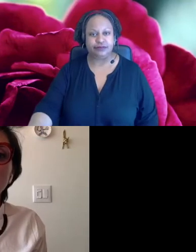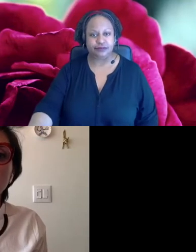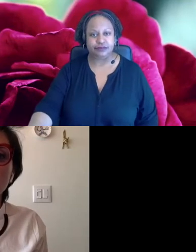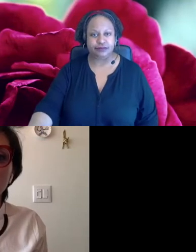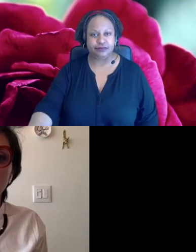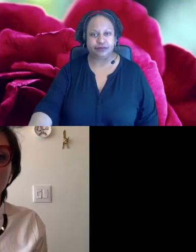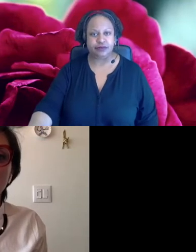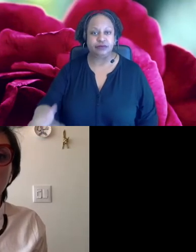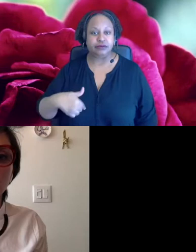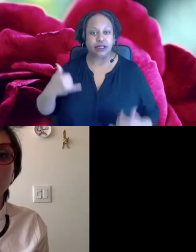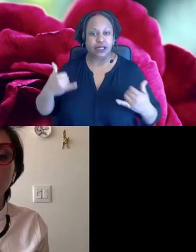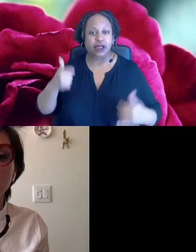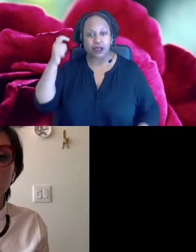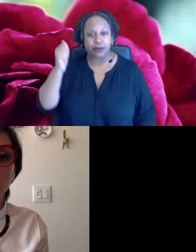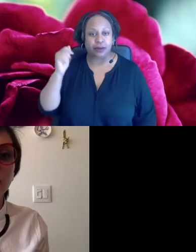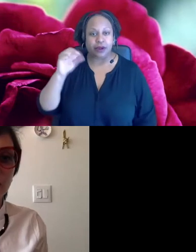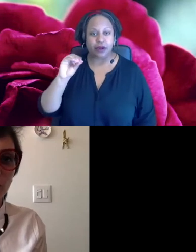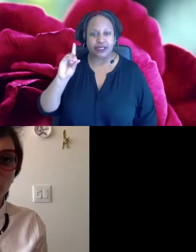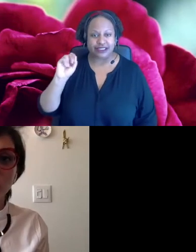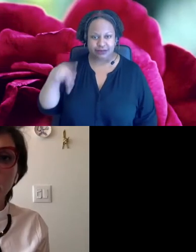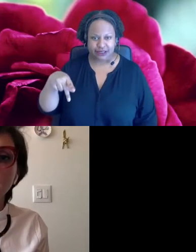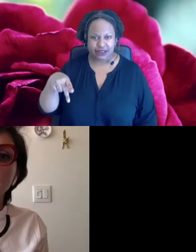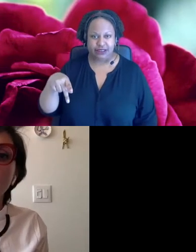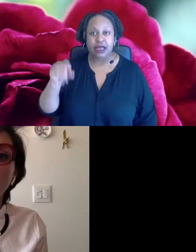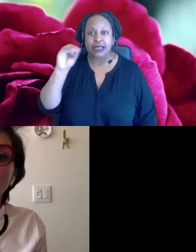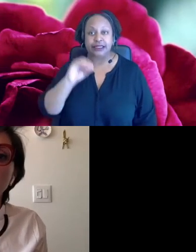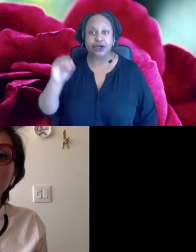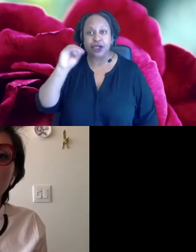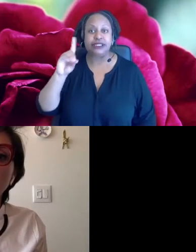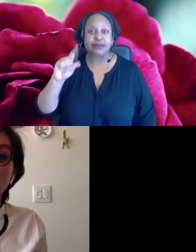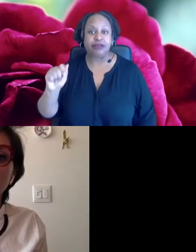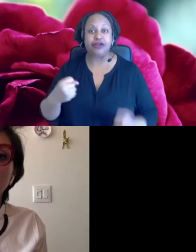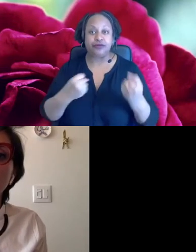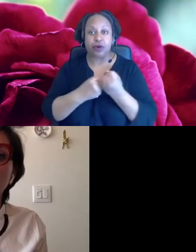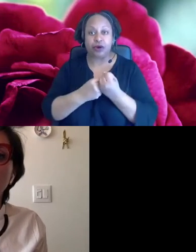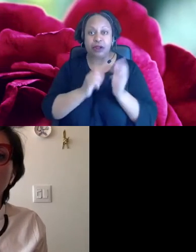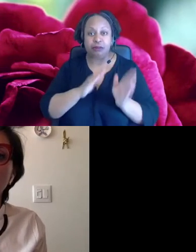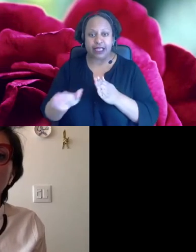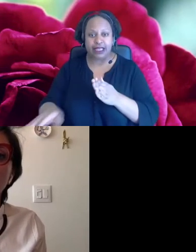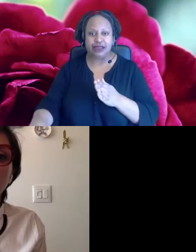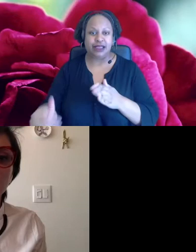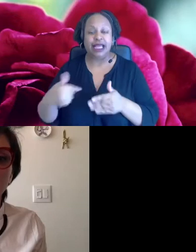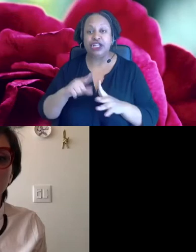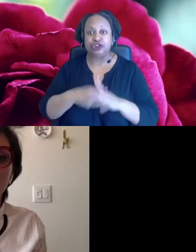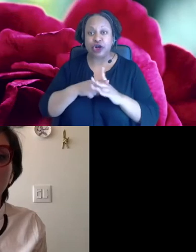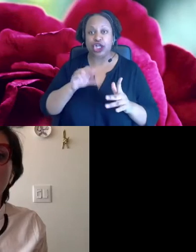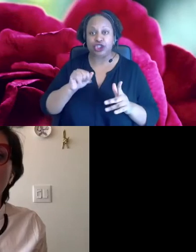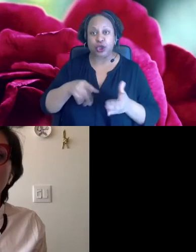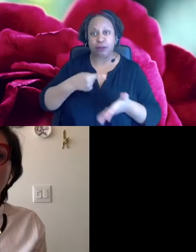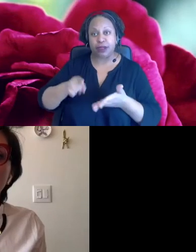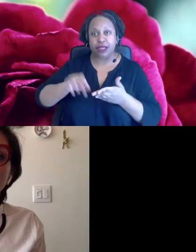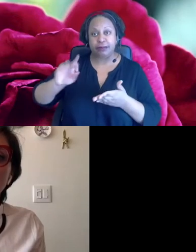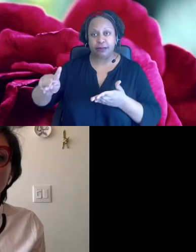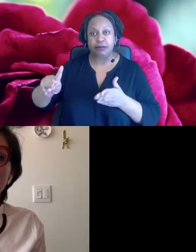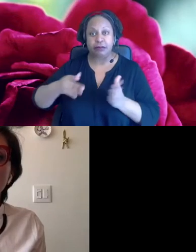on ODSP, or Ontario Disability Support Plan, and began a CERB repayment plan in December. Are